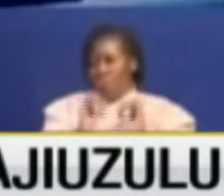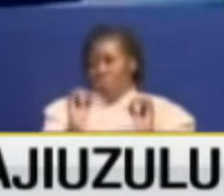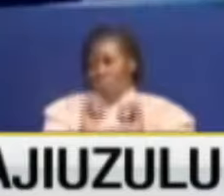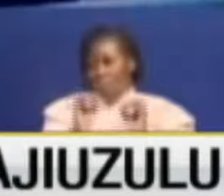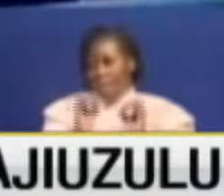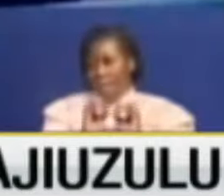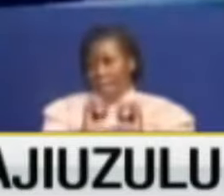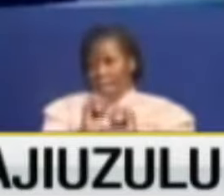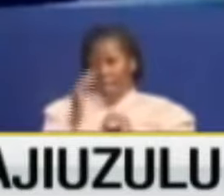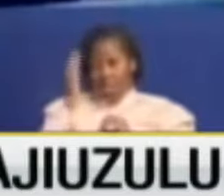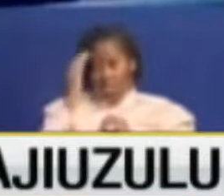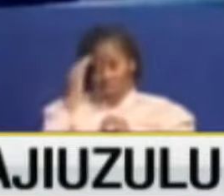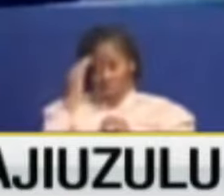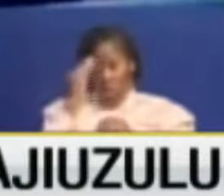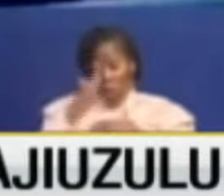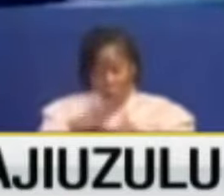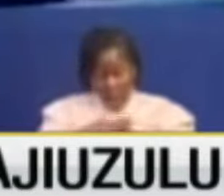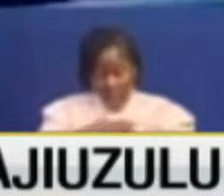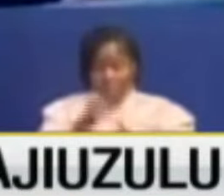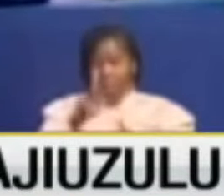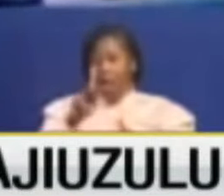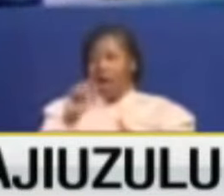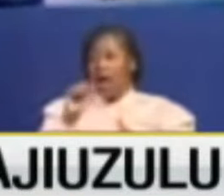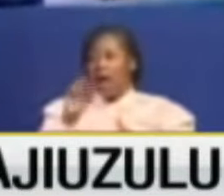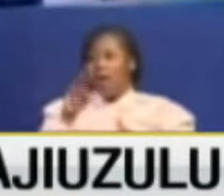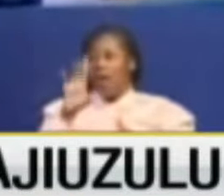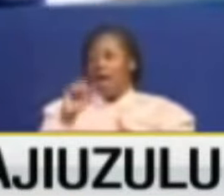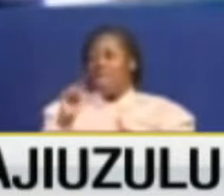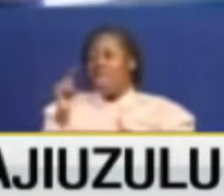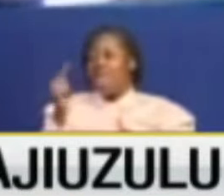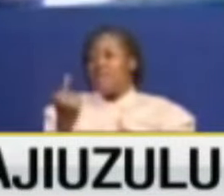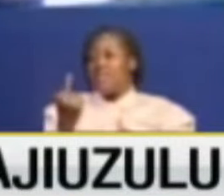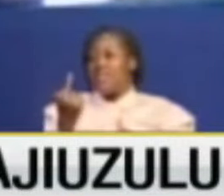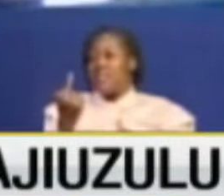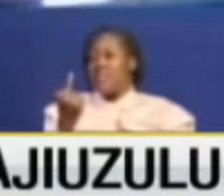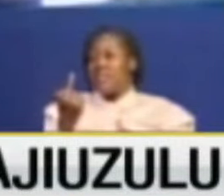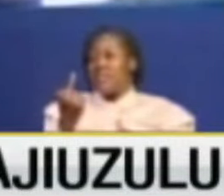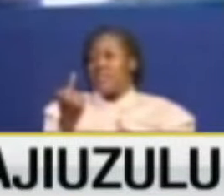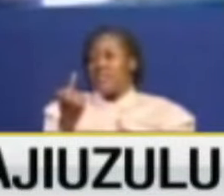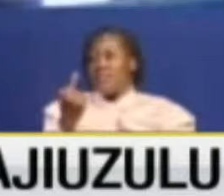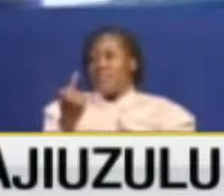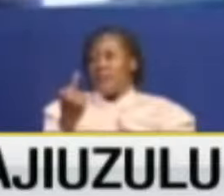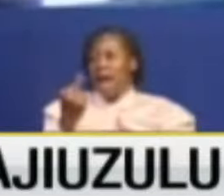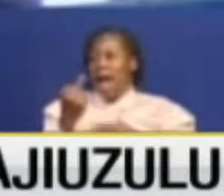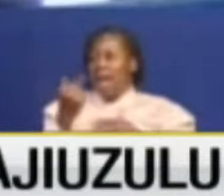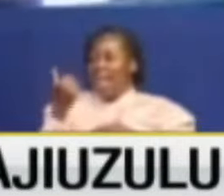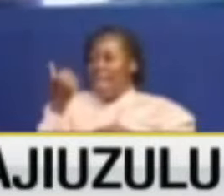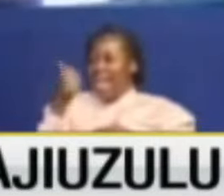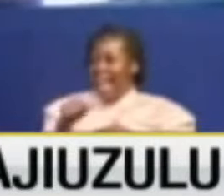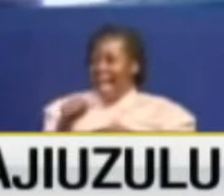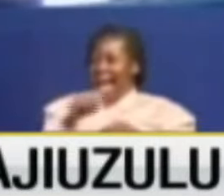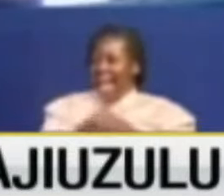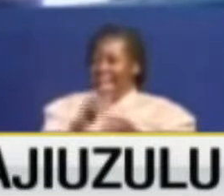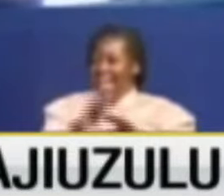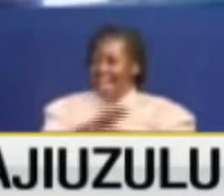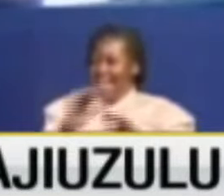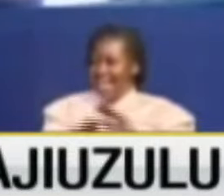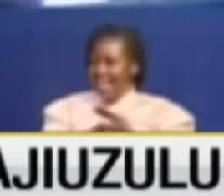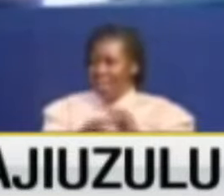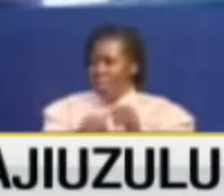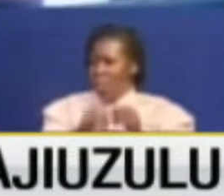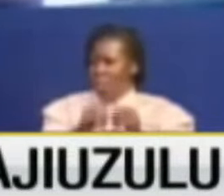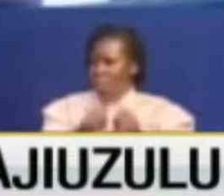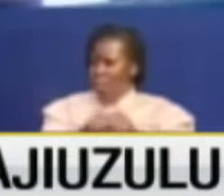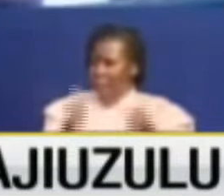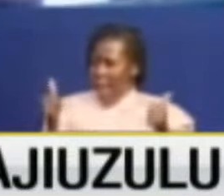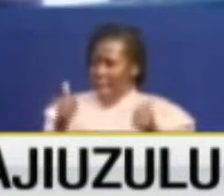It has discovered Honorable Kawira Mwangaza first and has put anything and everything at play